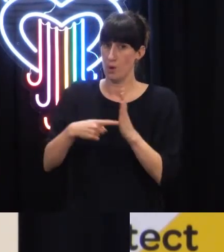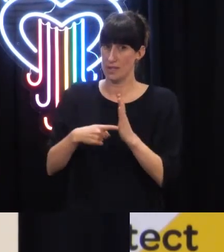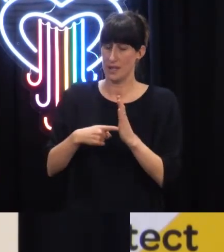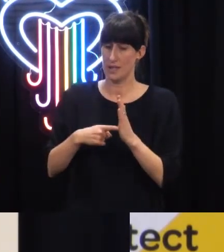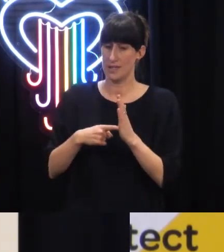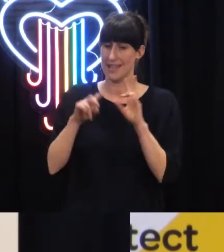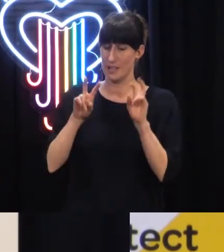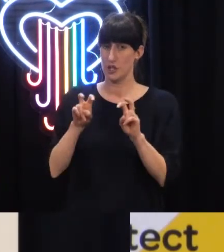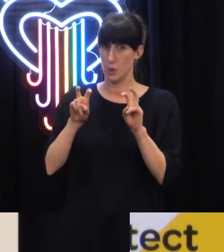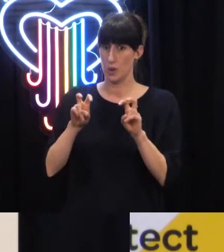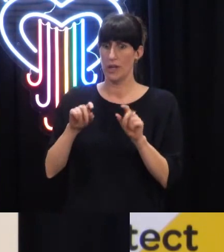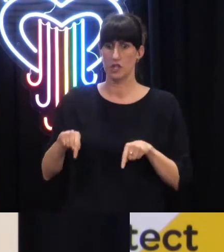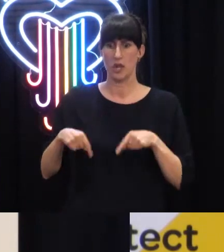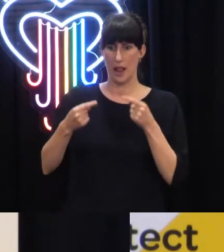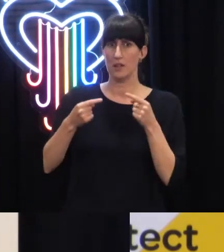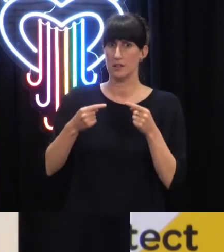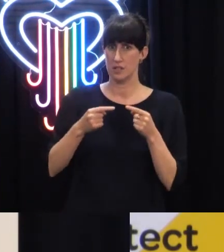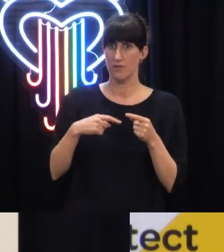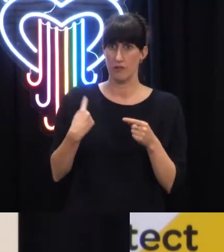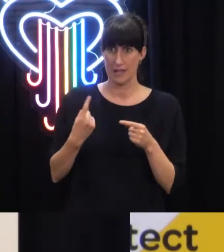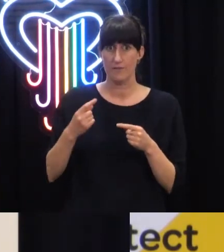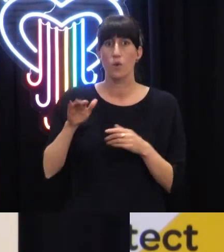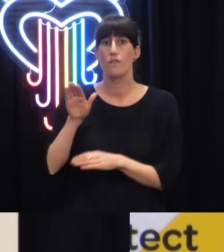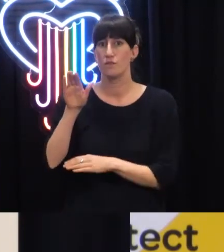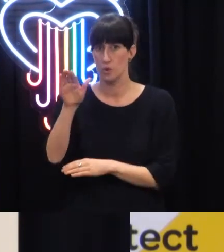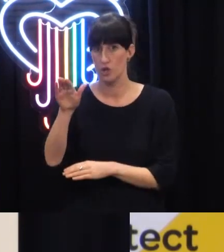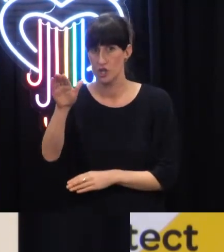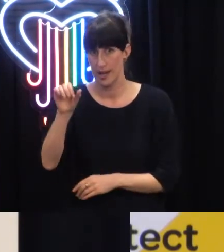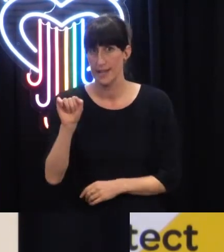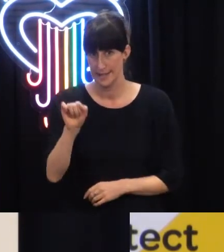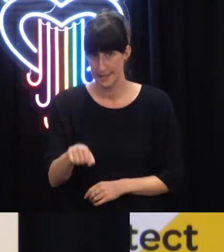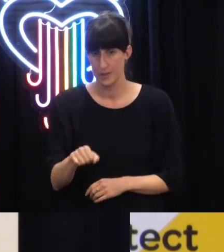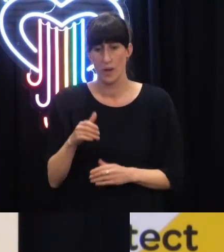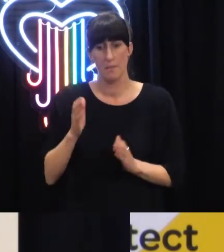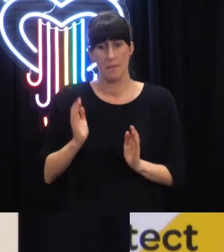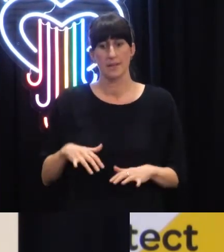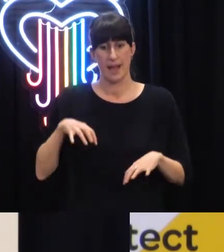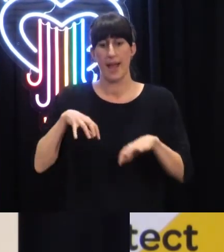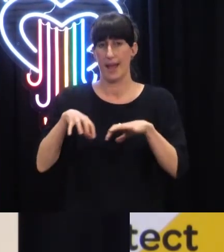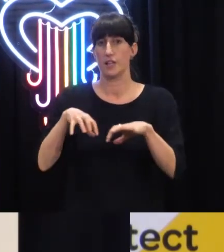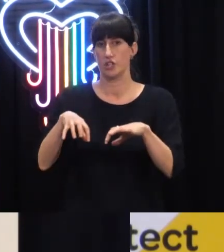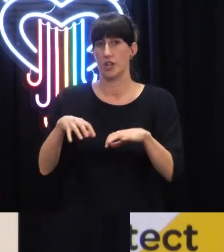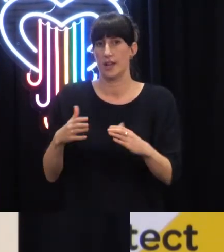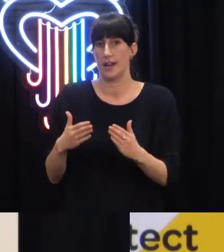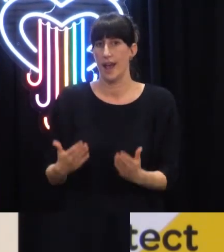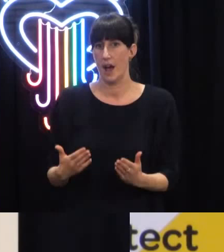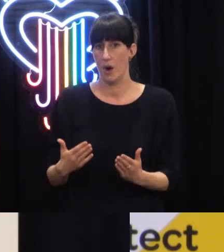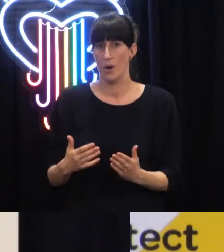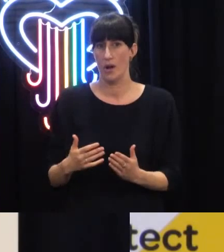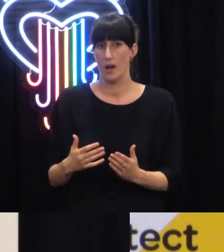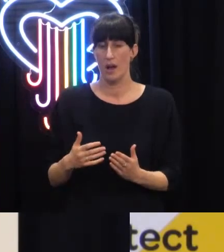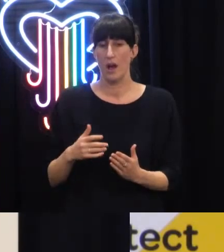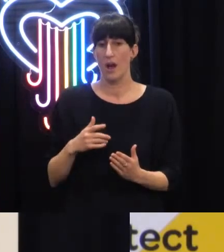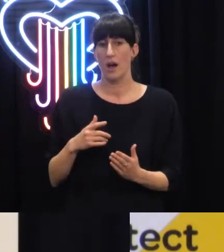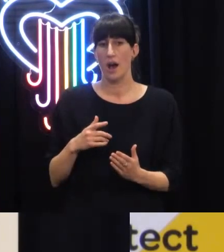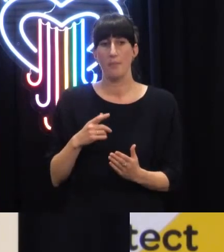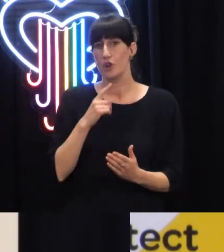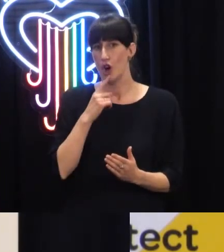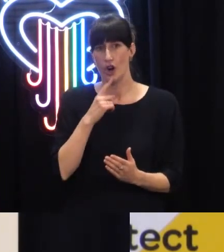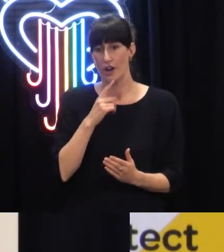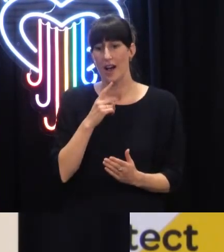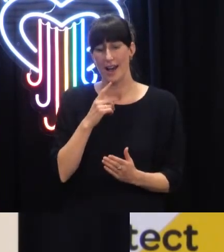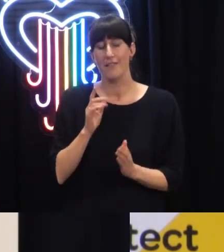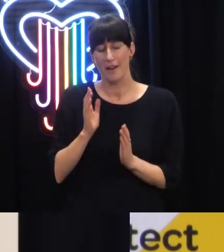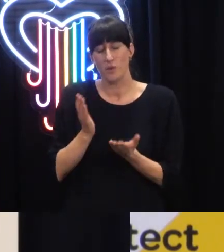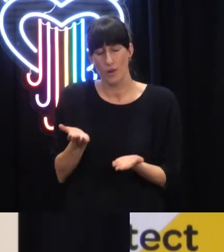incredibly important challenge for us for generations to come that we need to enact now on. So I'm not going to diminish the importance of climate change right